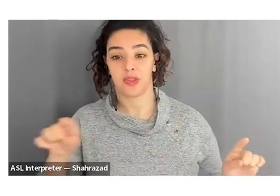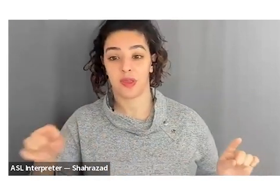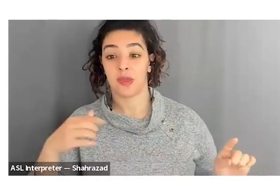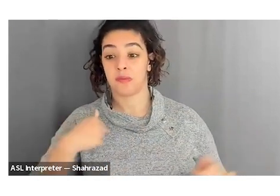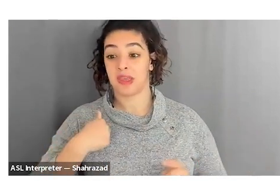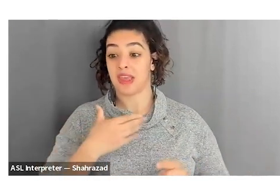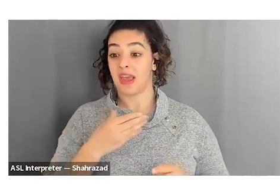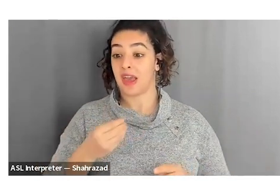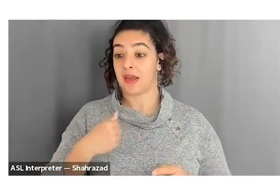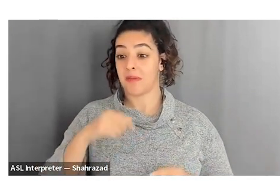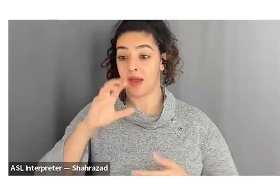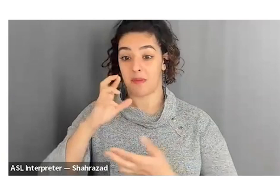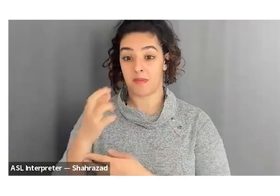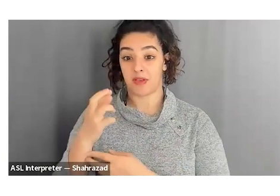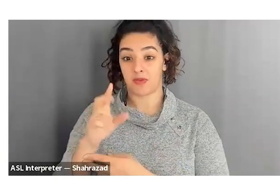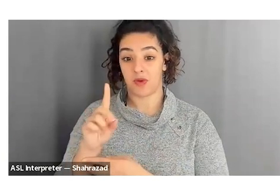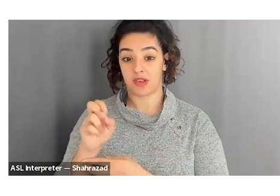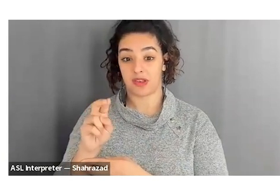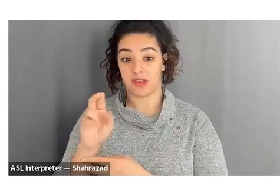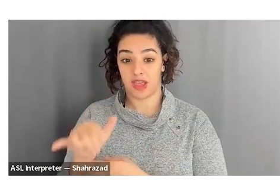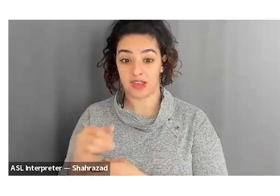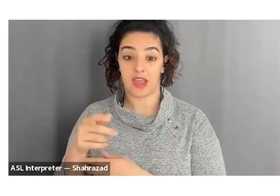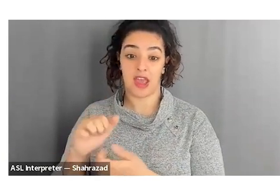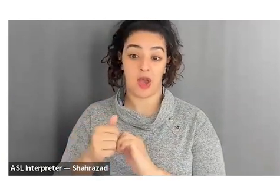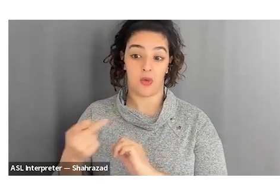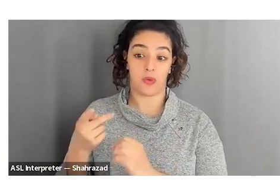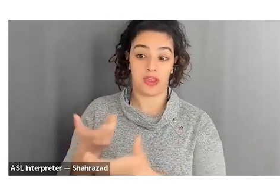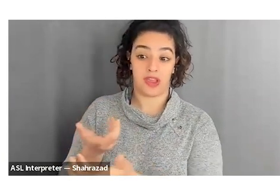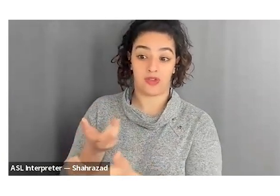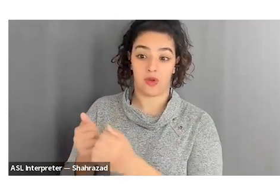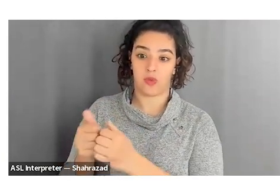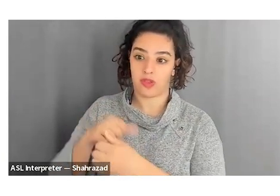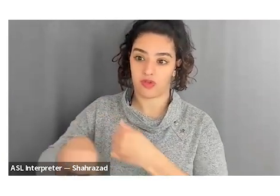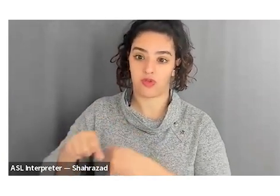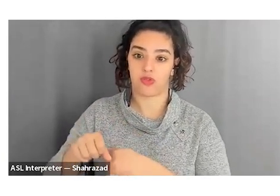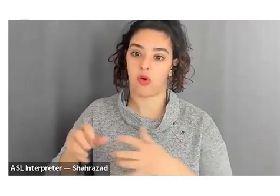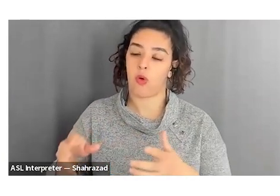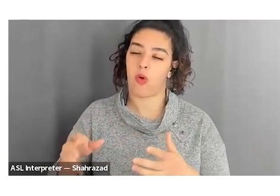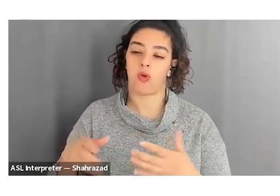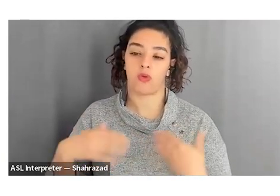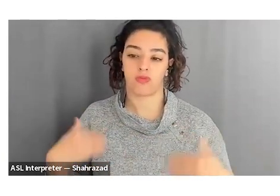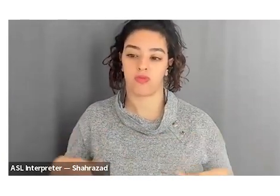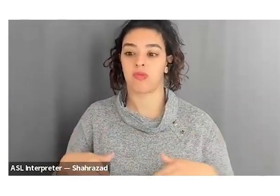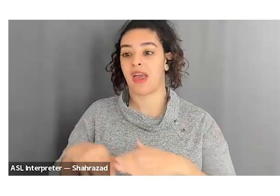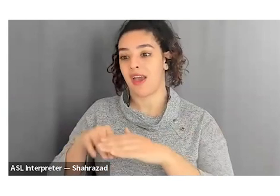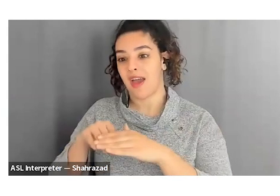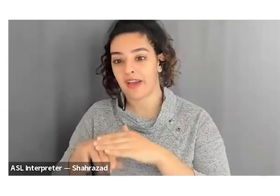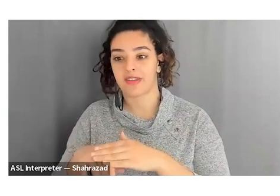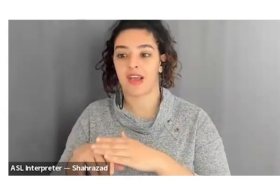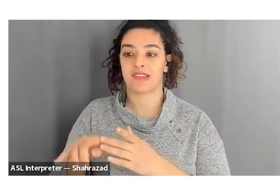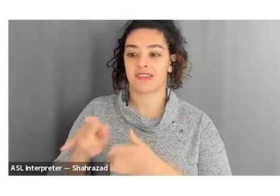friend Danny, and how we interact with each other is so much access intimacy. It's